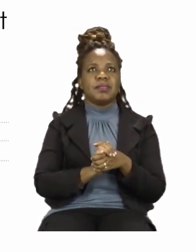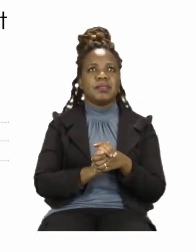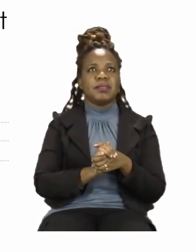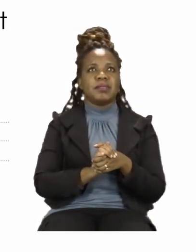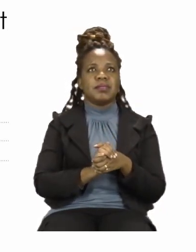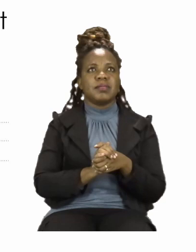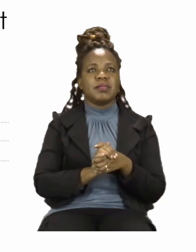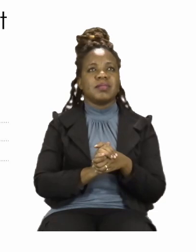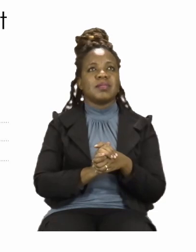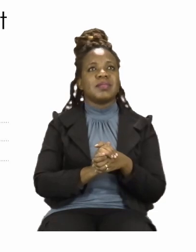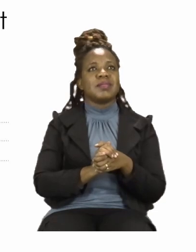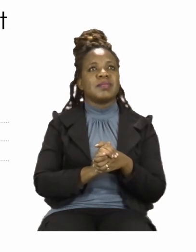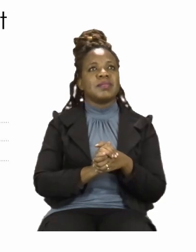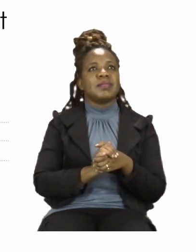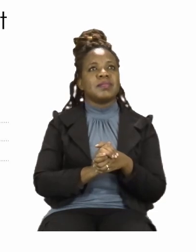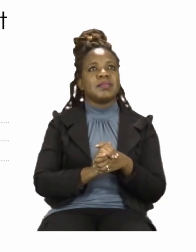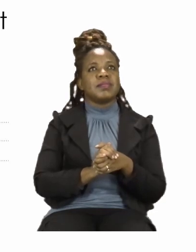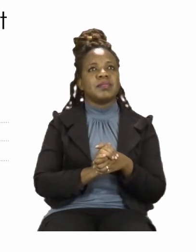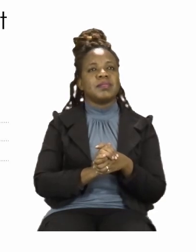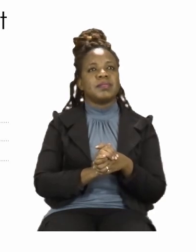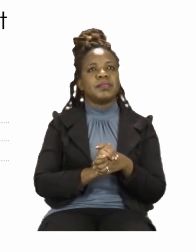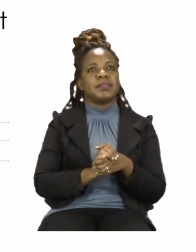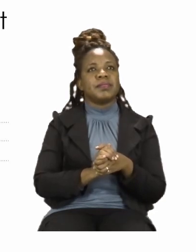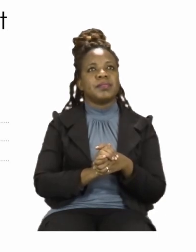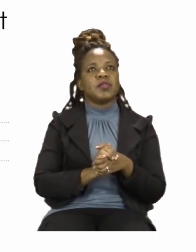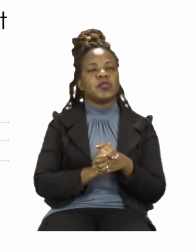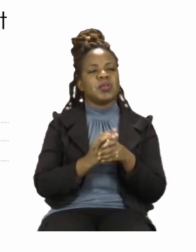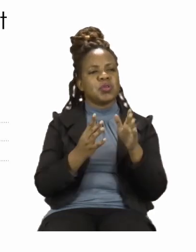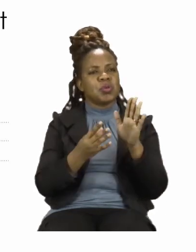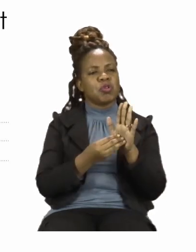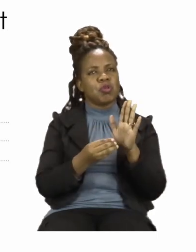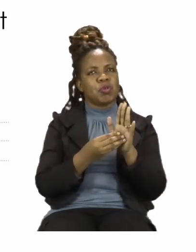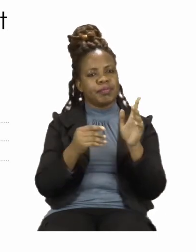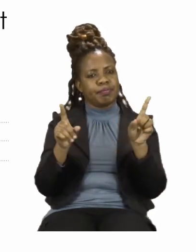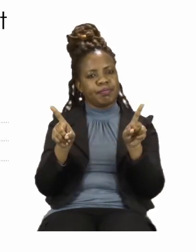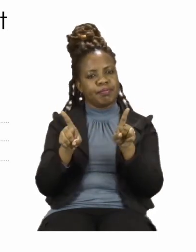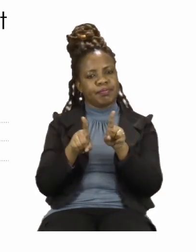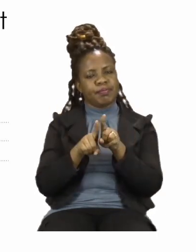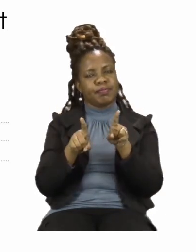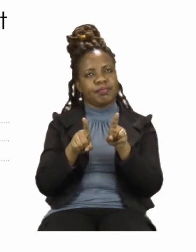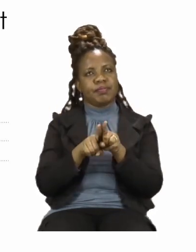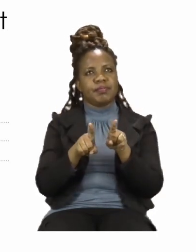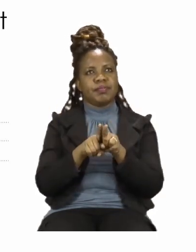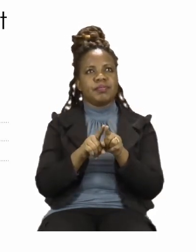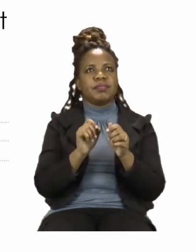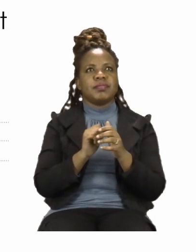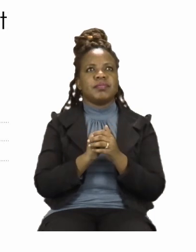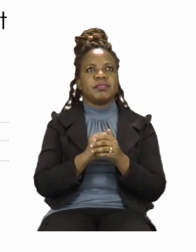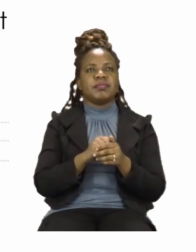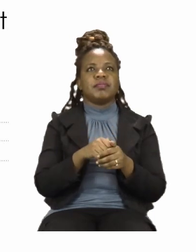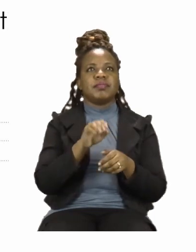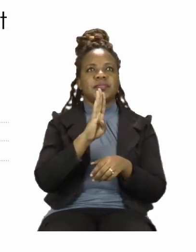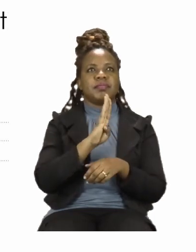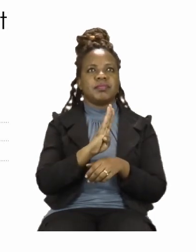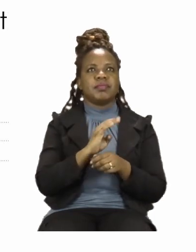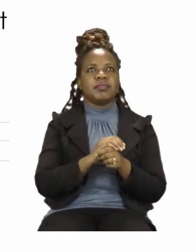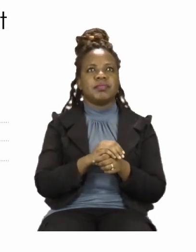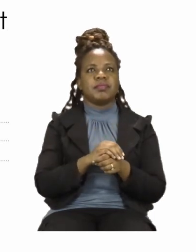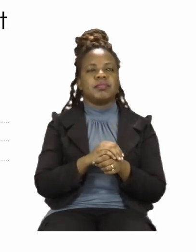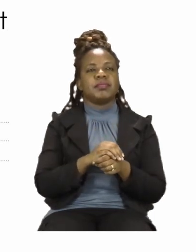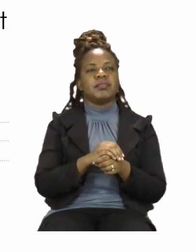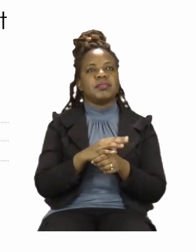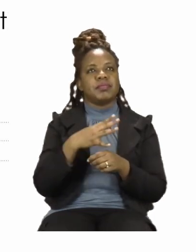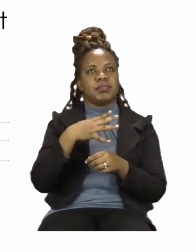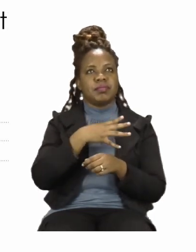top line and the bottom line as well. B says AIDS is